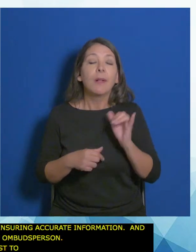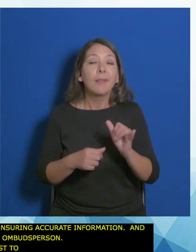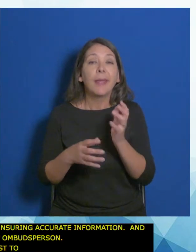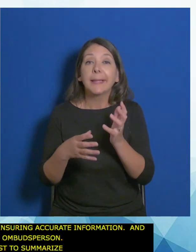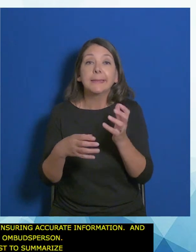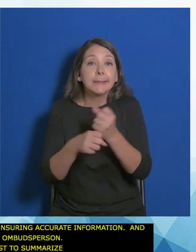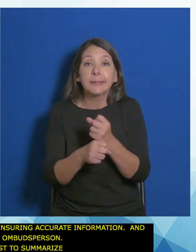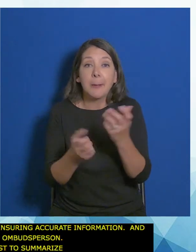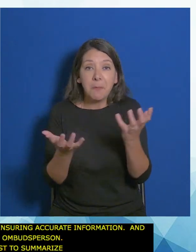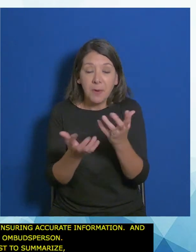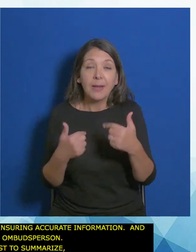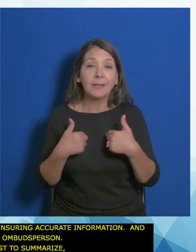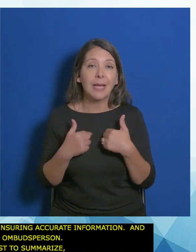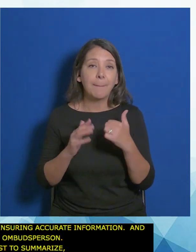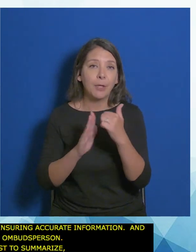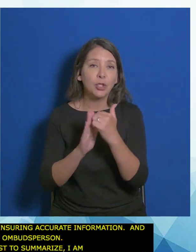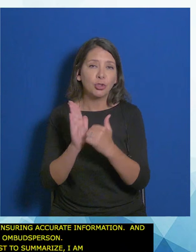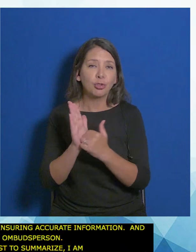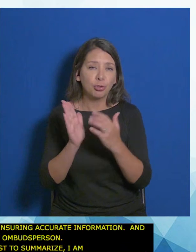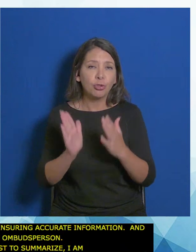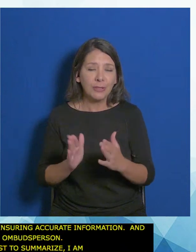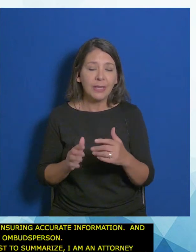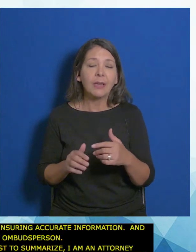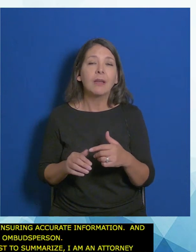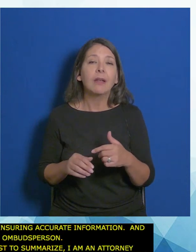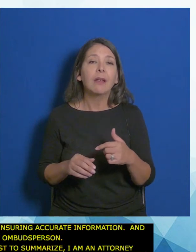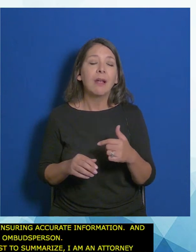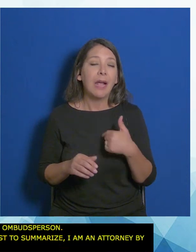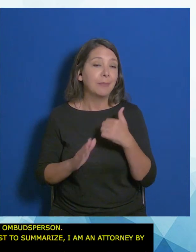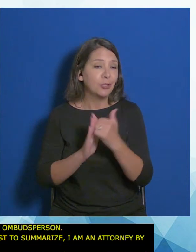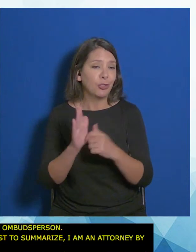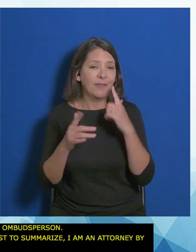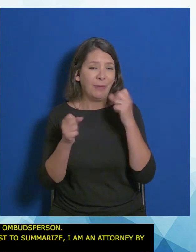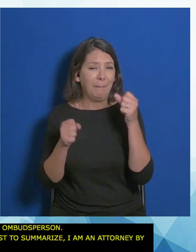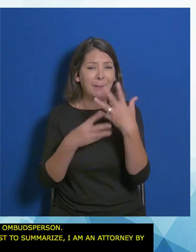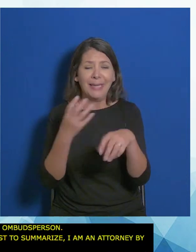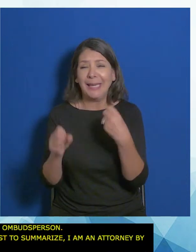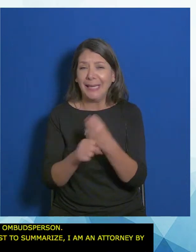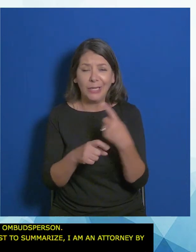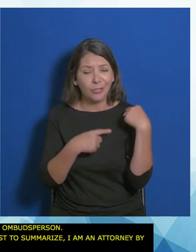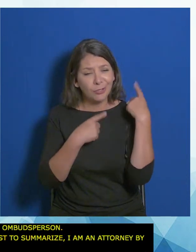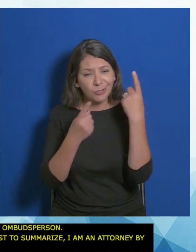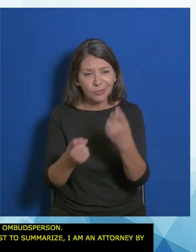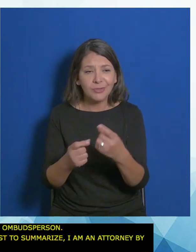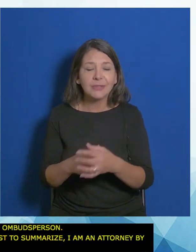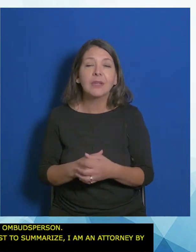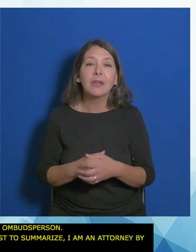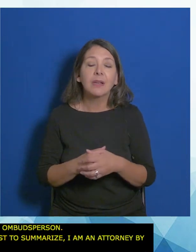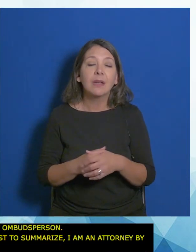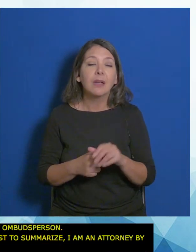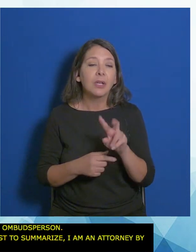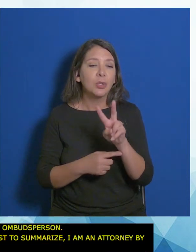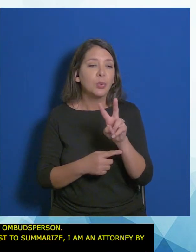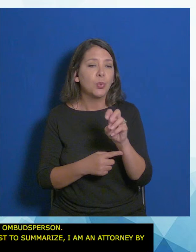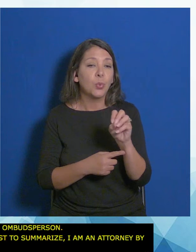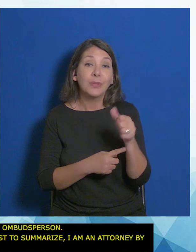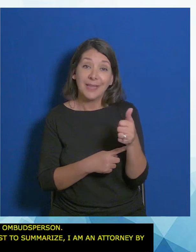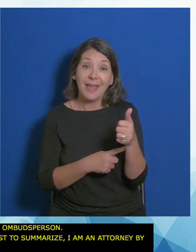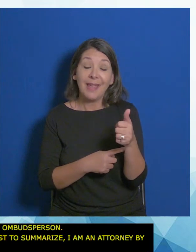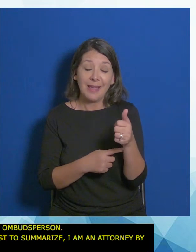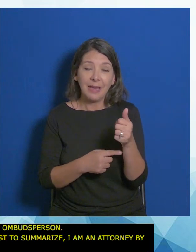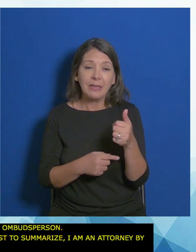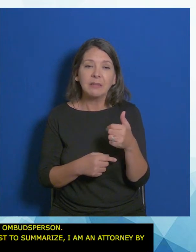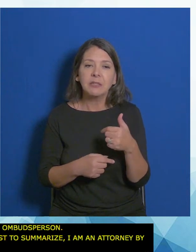I am an attorney by practice. I've been an attorney for many, many years. In 2010,